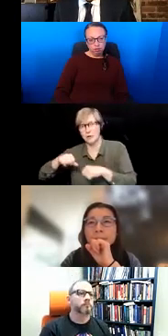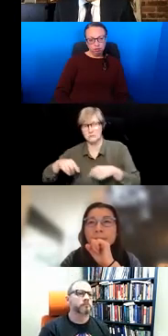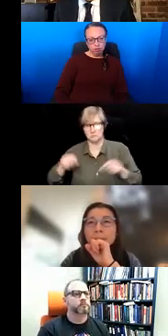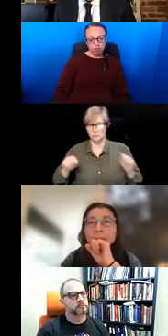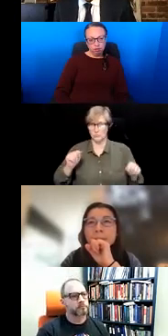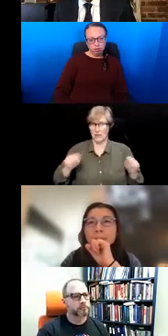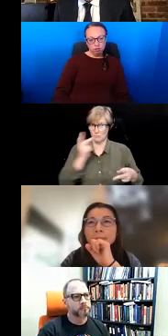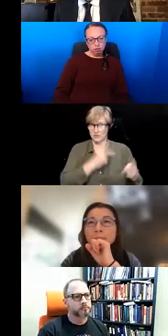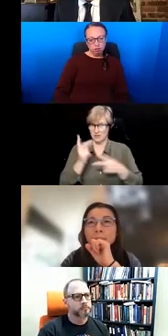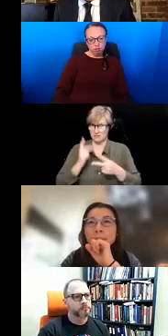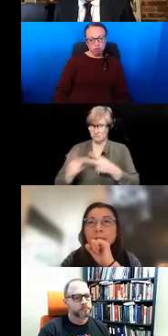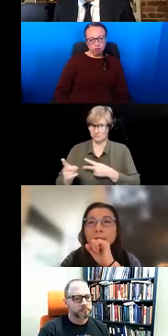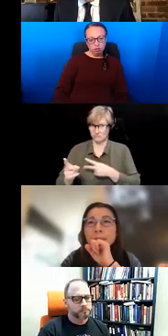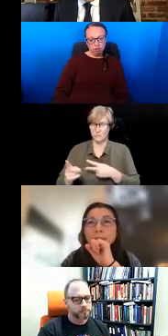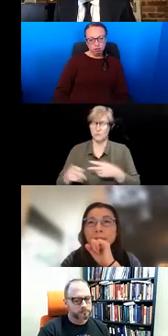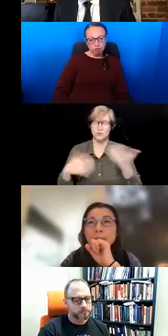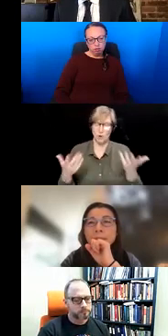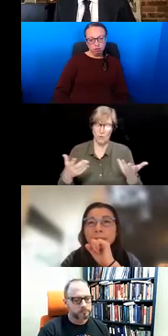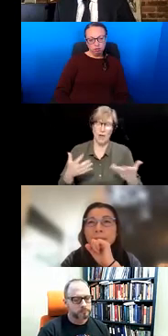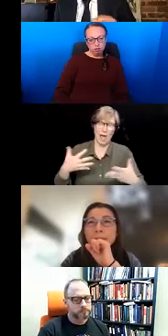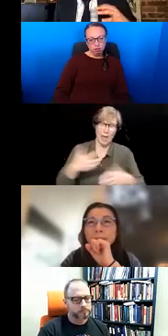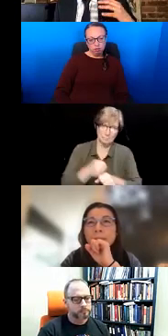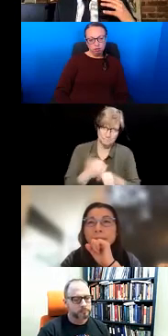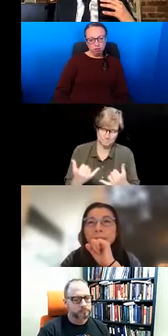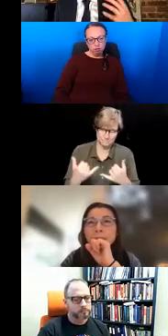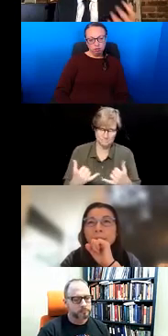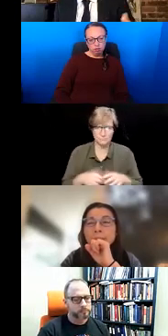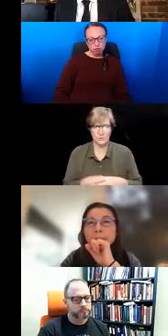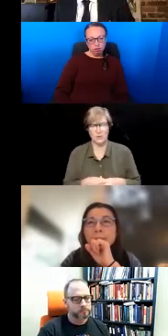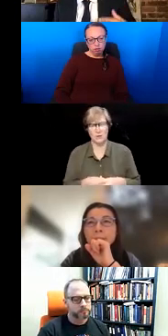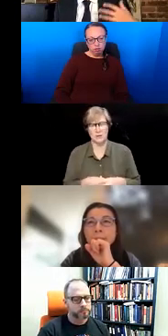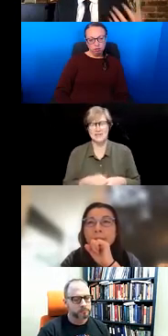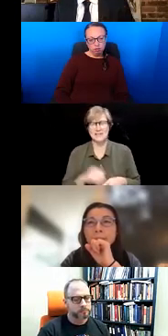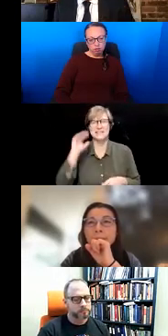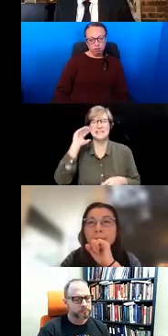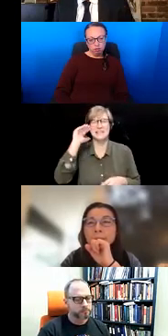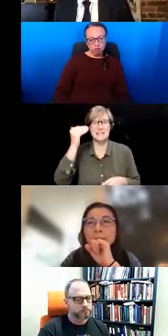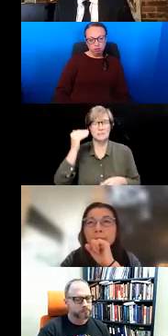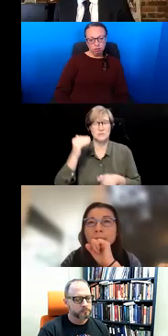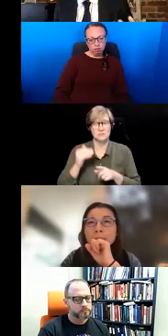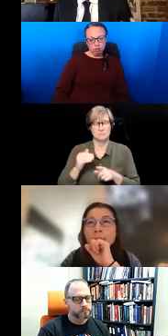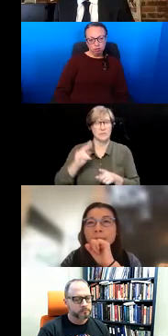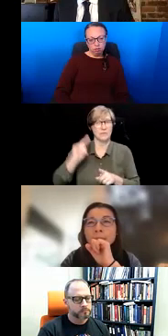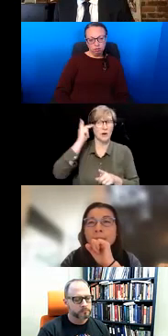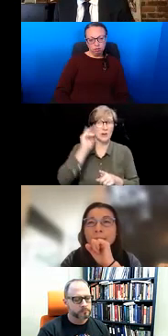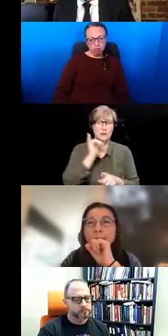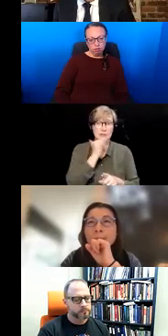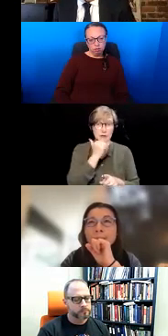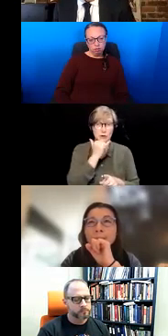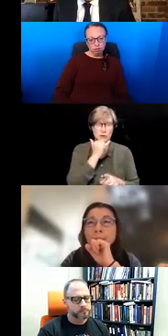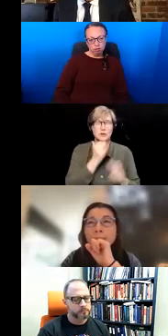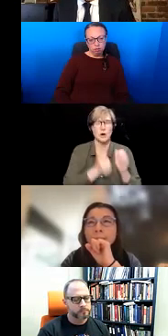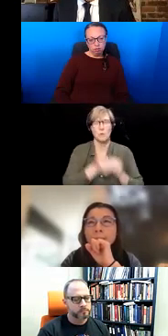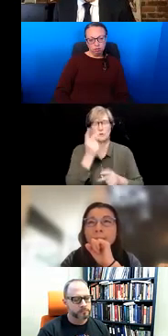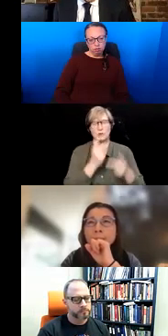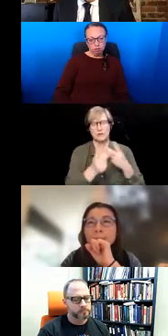respond. And to make a long story short, it seems to be the case that their phonologic errors are most predictive of how